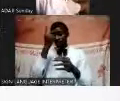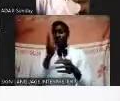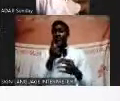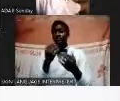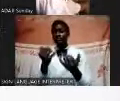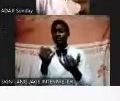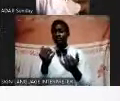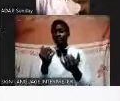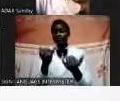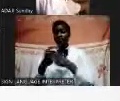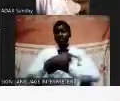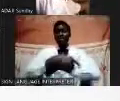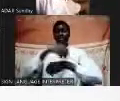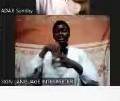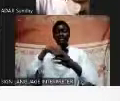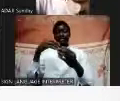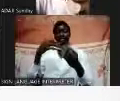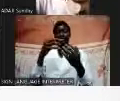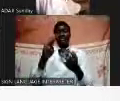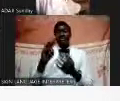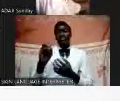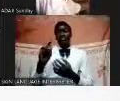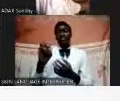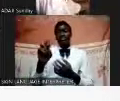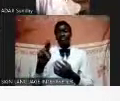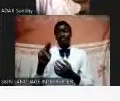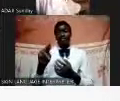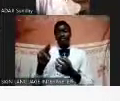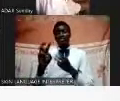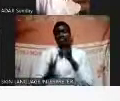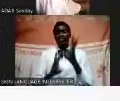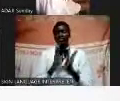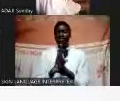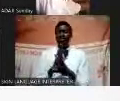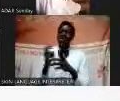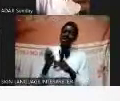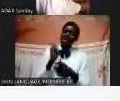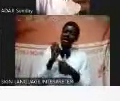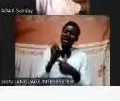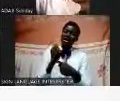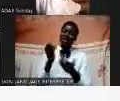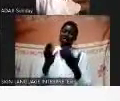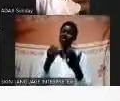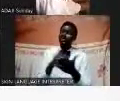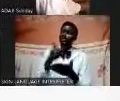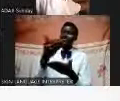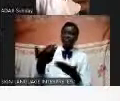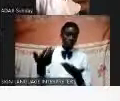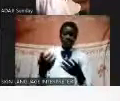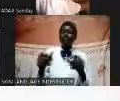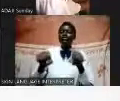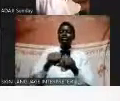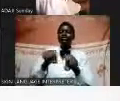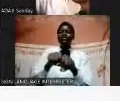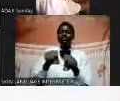the modern world, you either tuck your laces in or you buy sneakers that have Velcro, or even buy